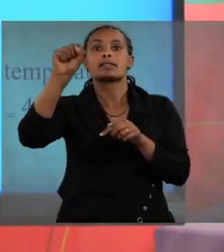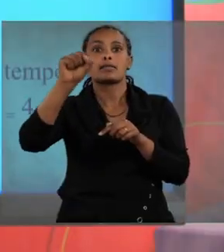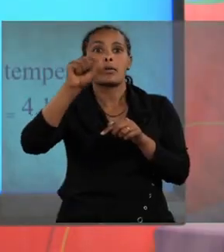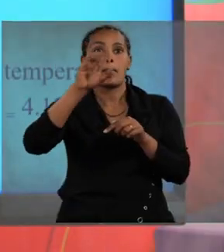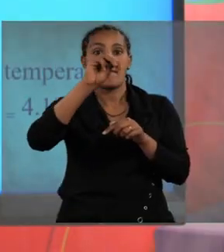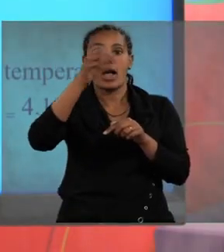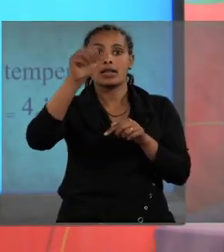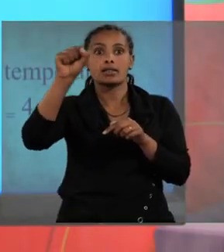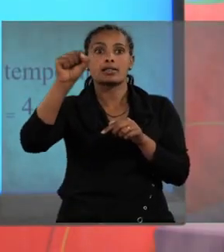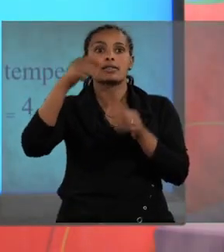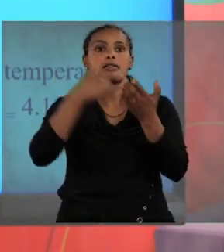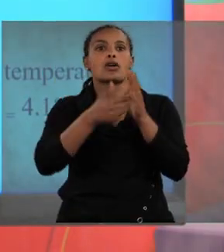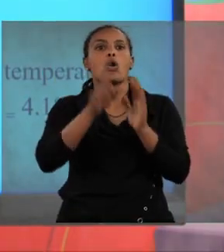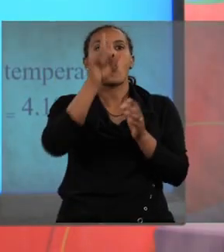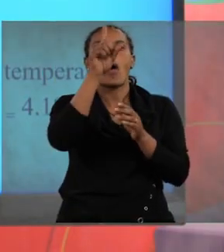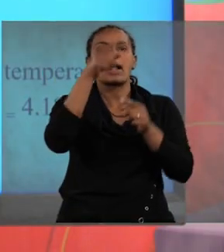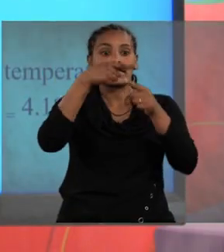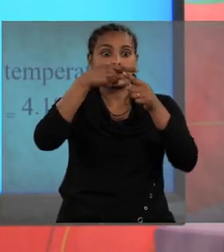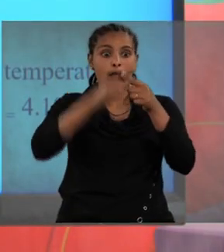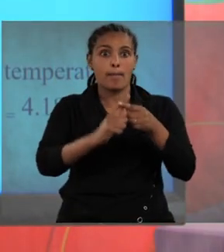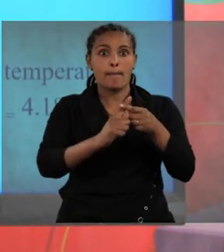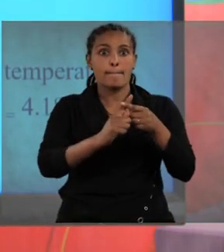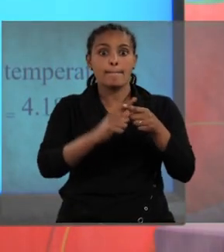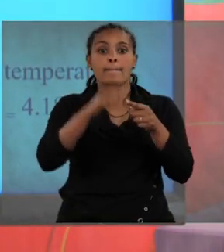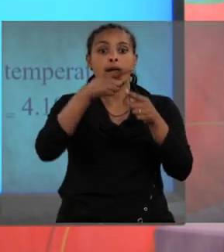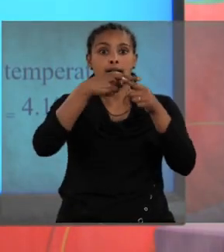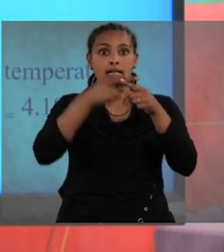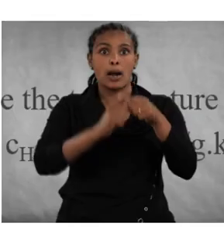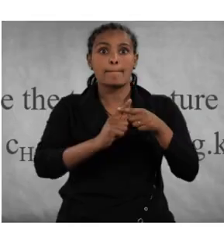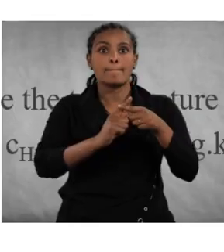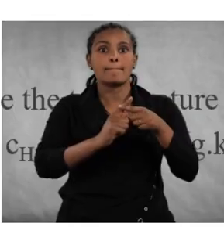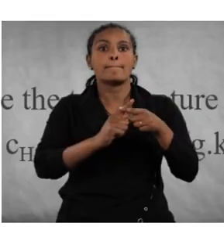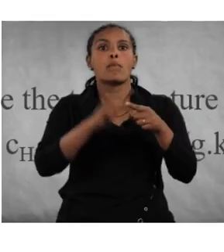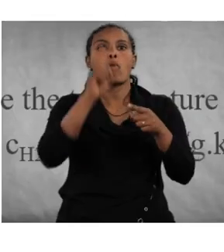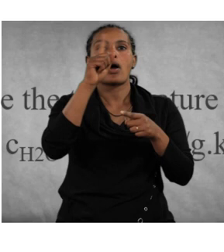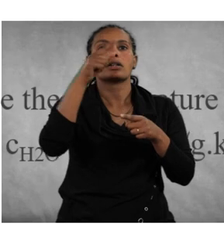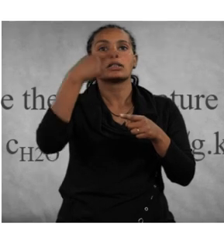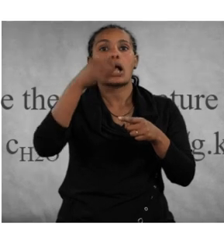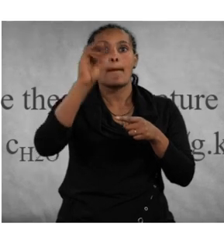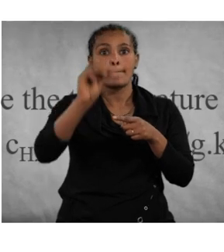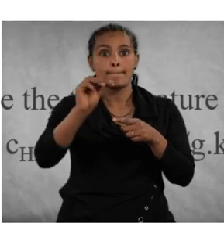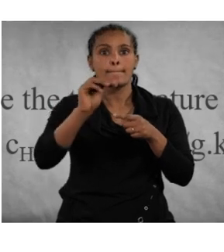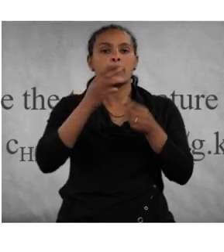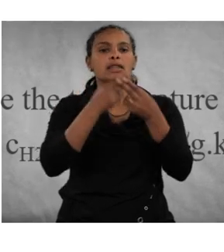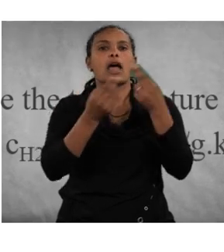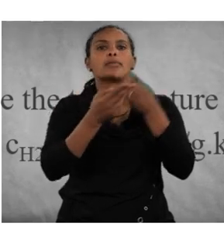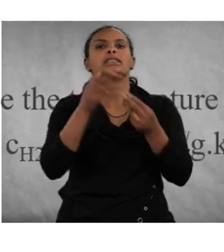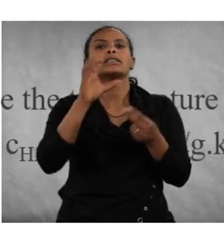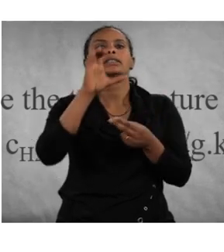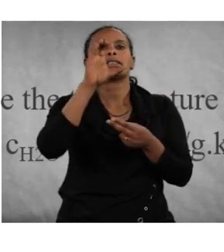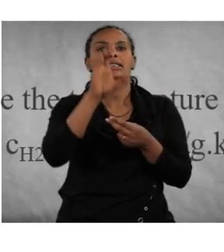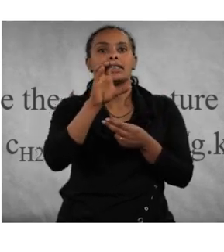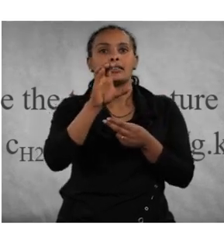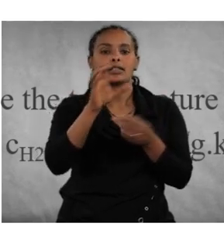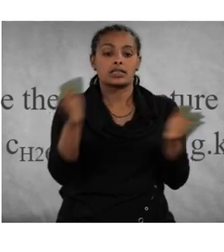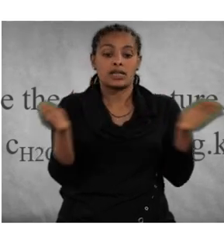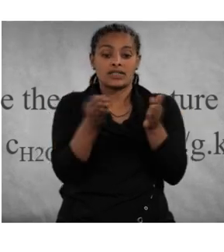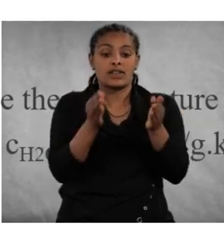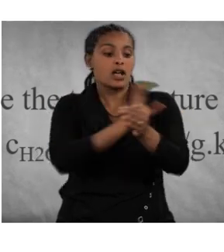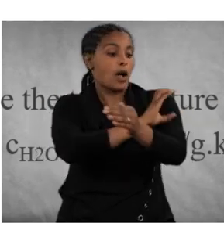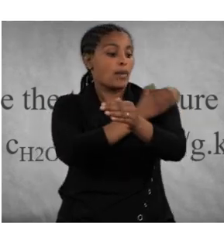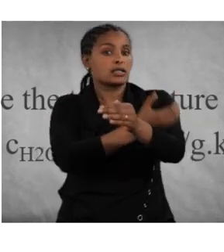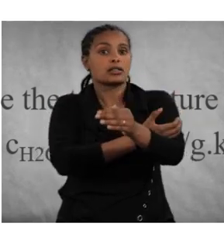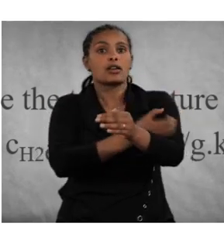this is 1 gram equal 1 gram times C is specific